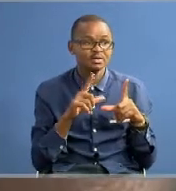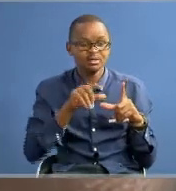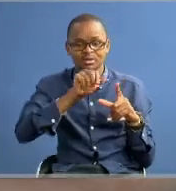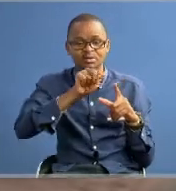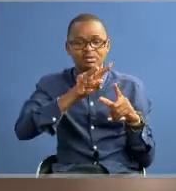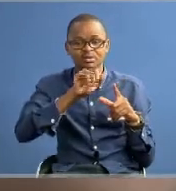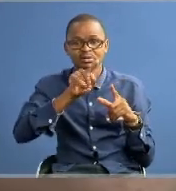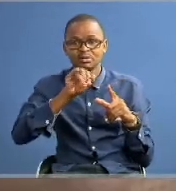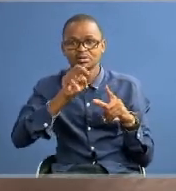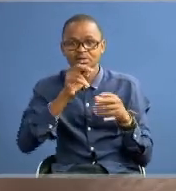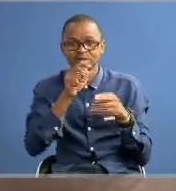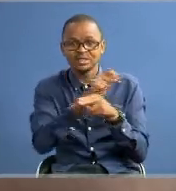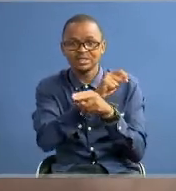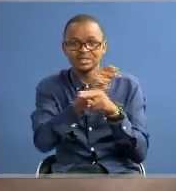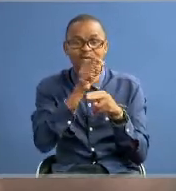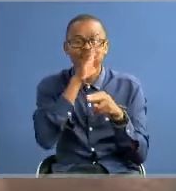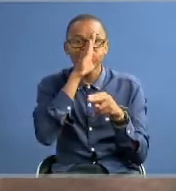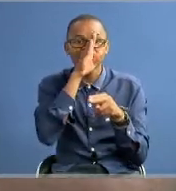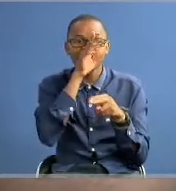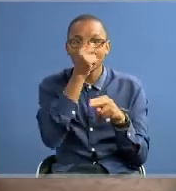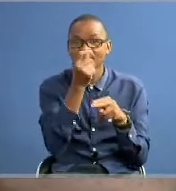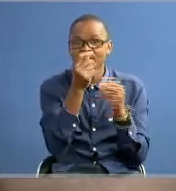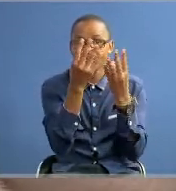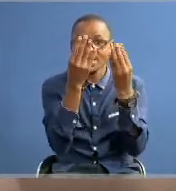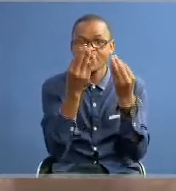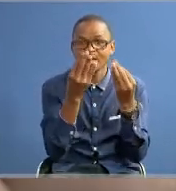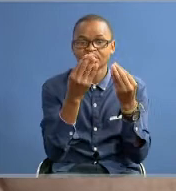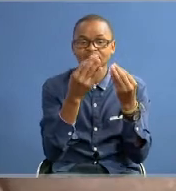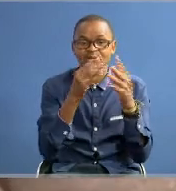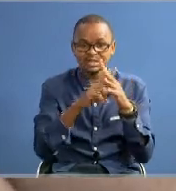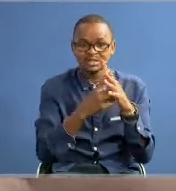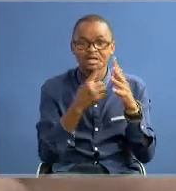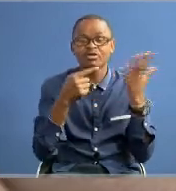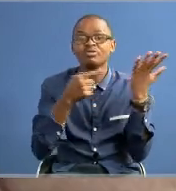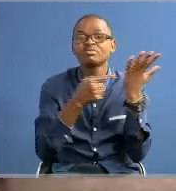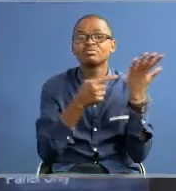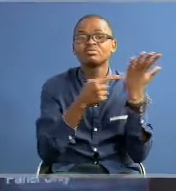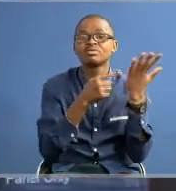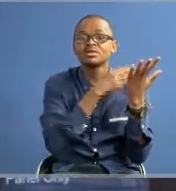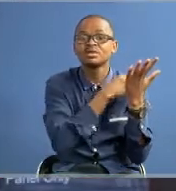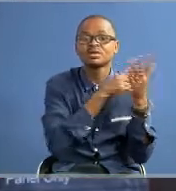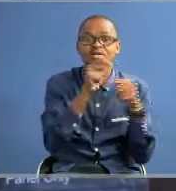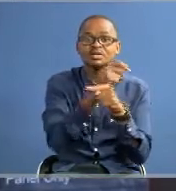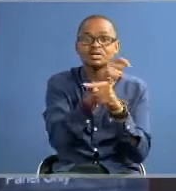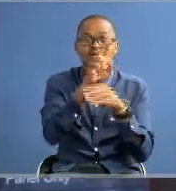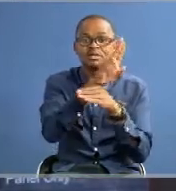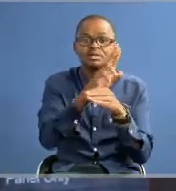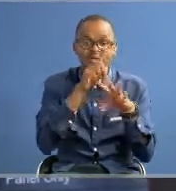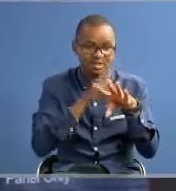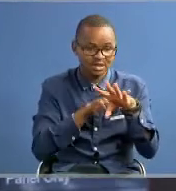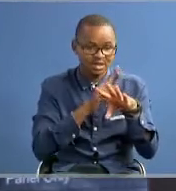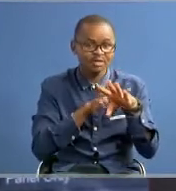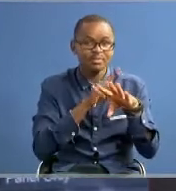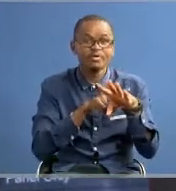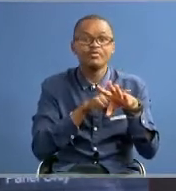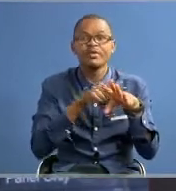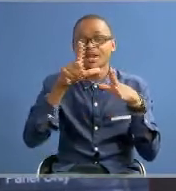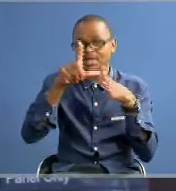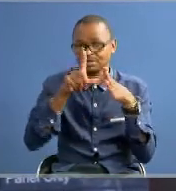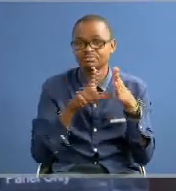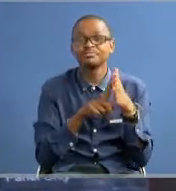aviation industry. Training pilots has been a little bit easier since the advent of this technology, and trainers can use this during their flight